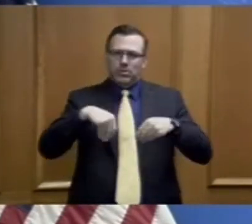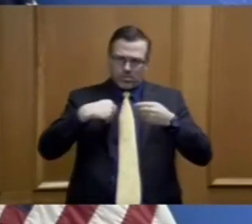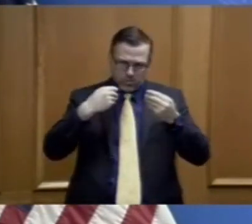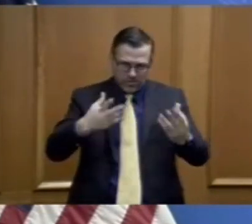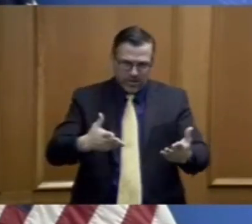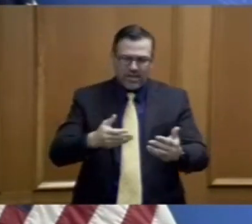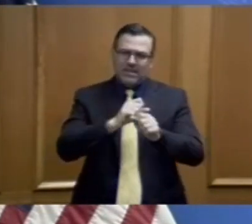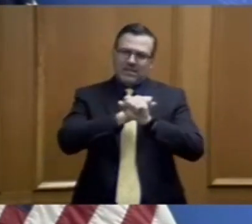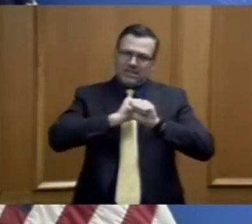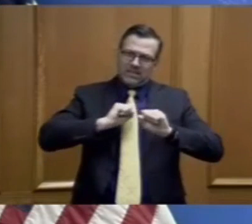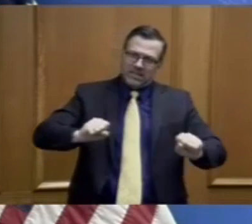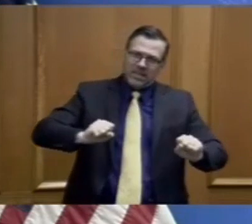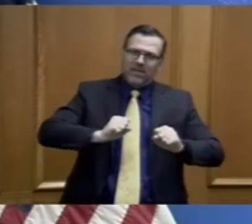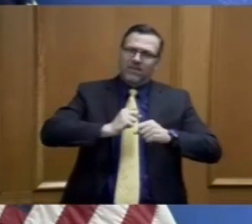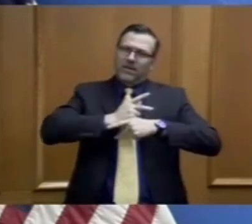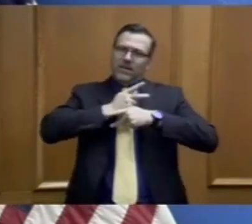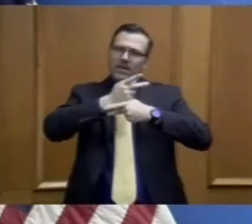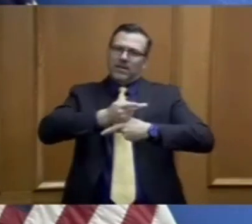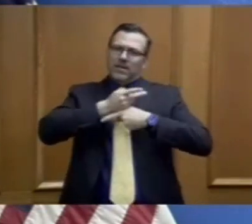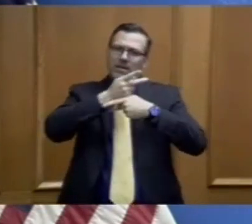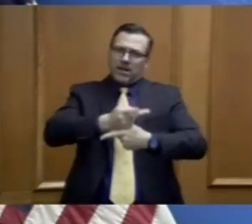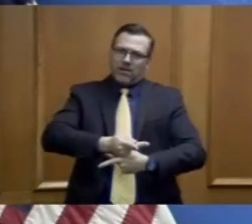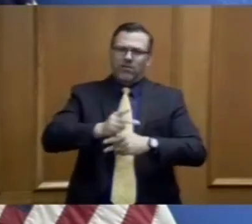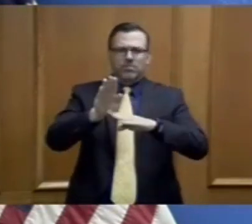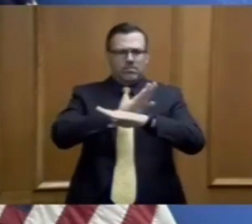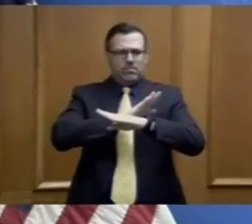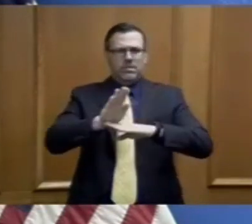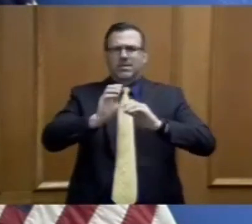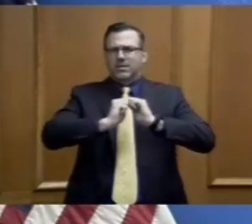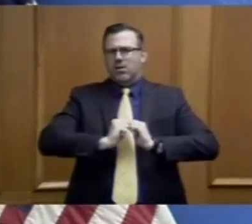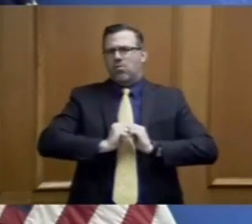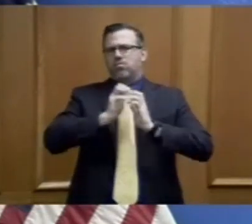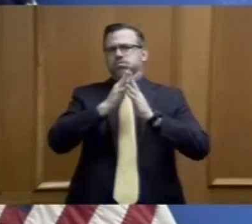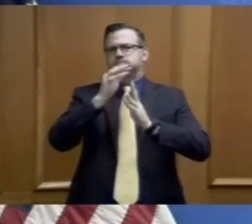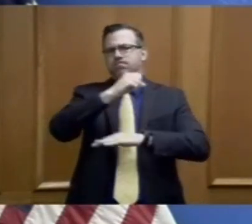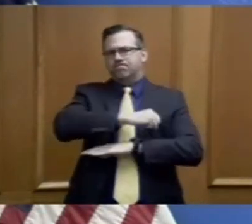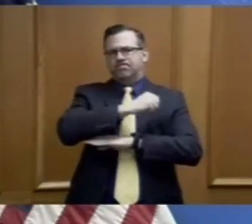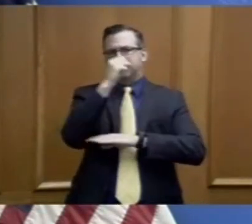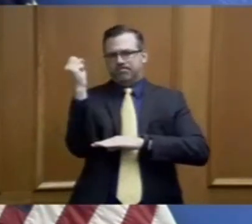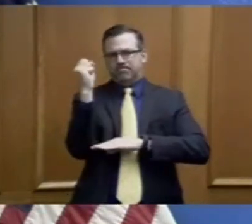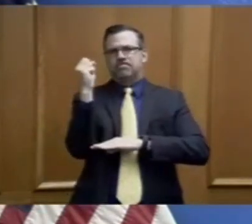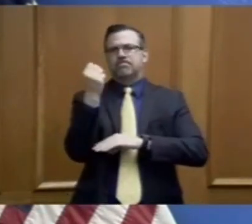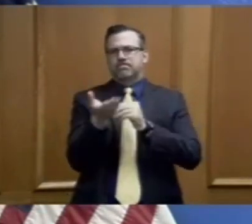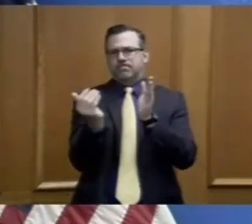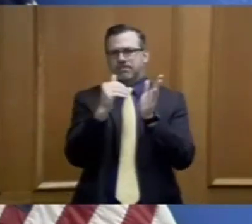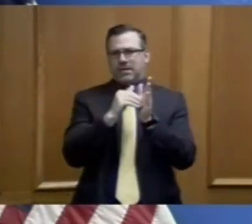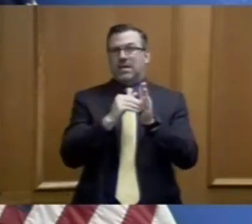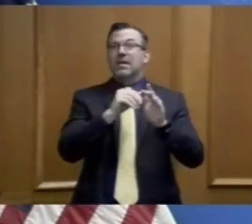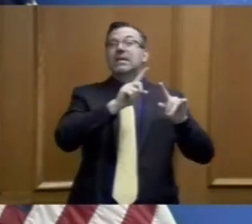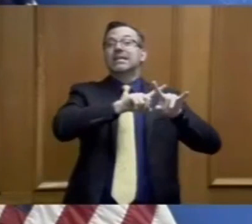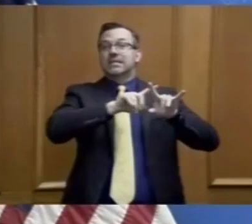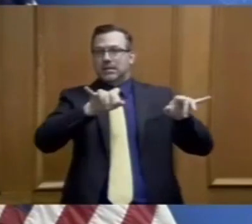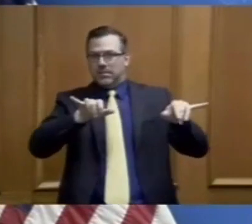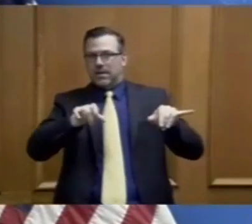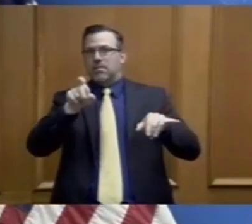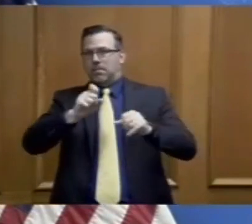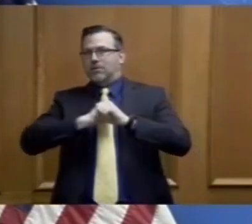phased reboot of our economy while following federal guidelines to protect citizens.